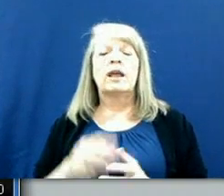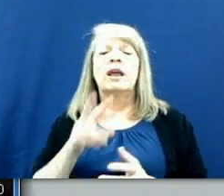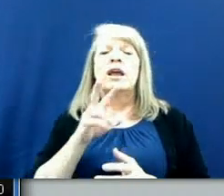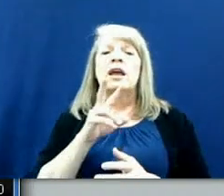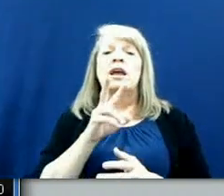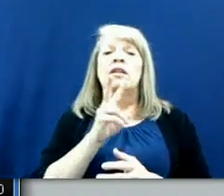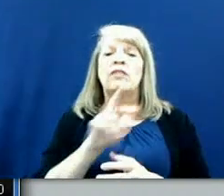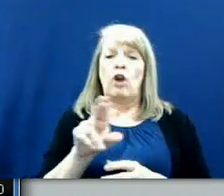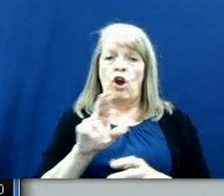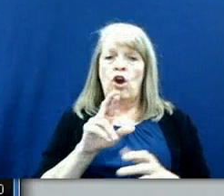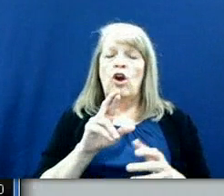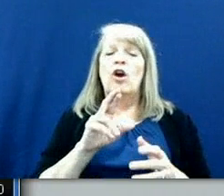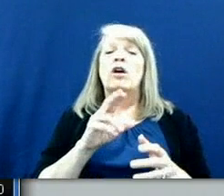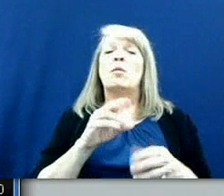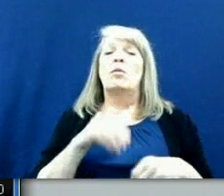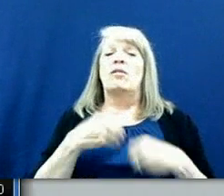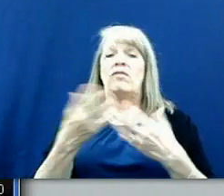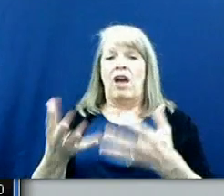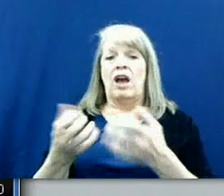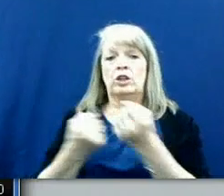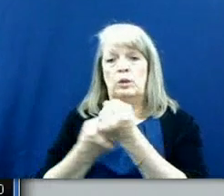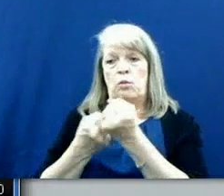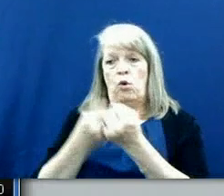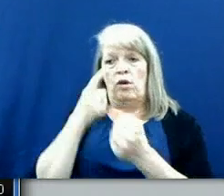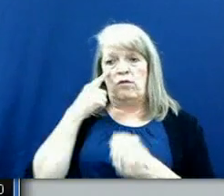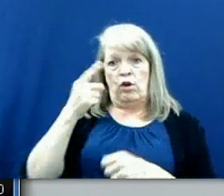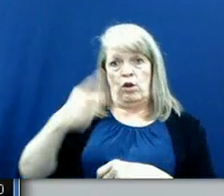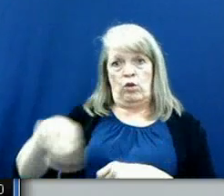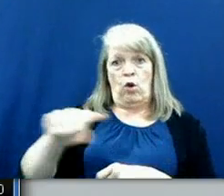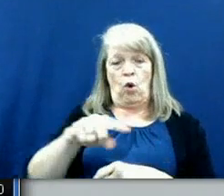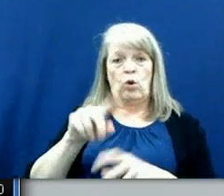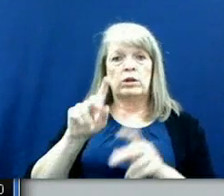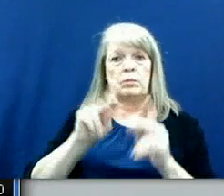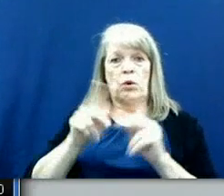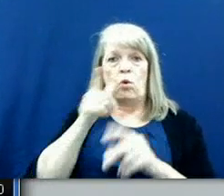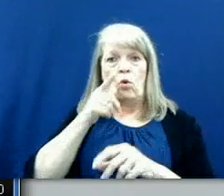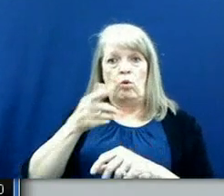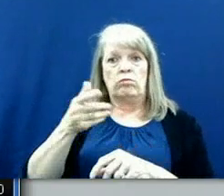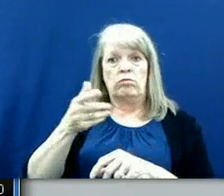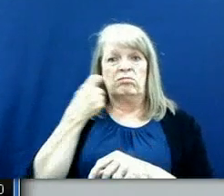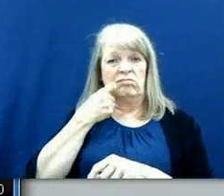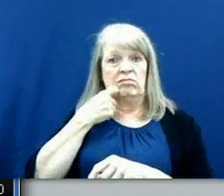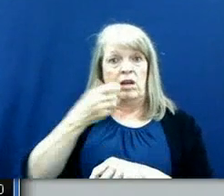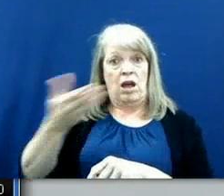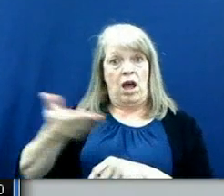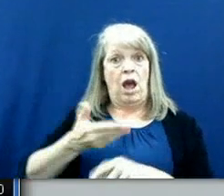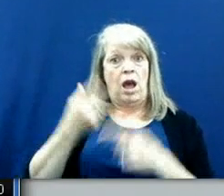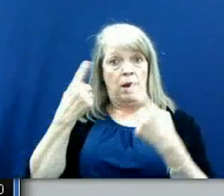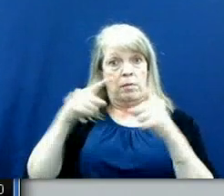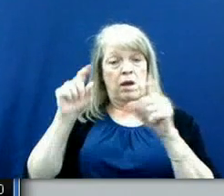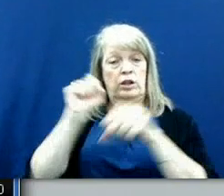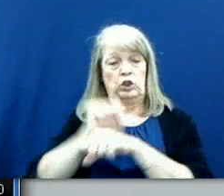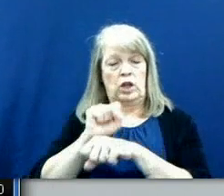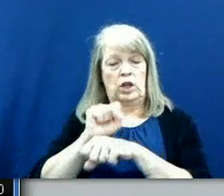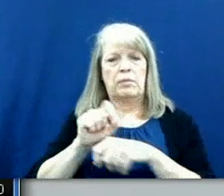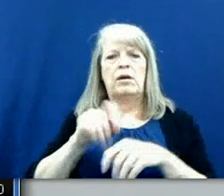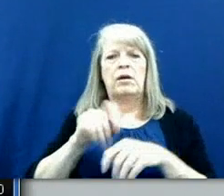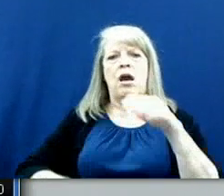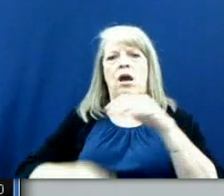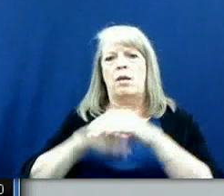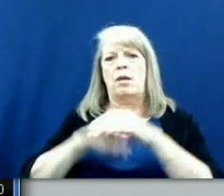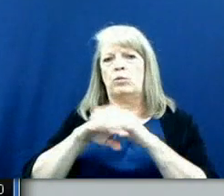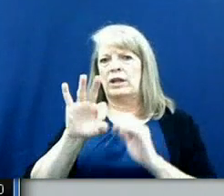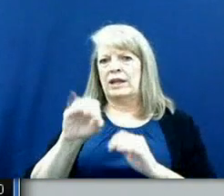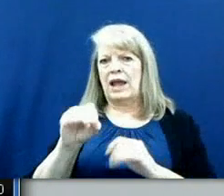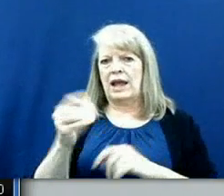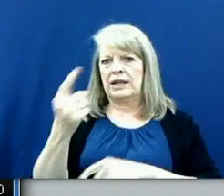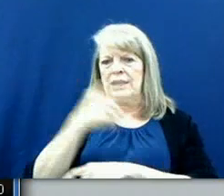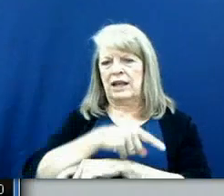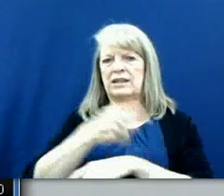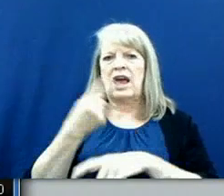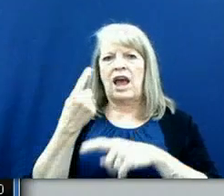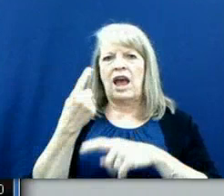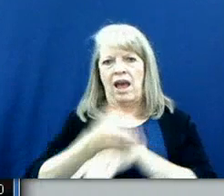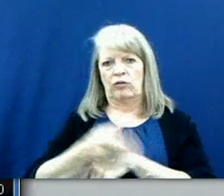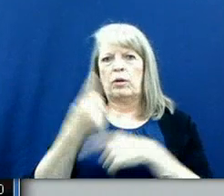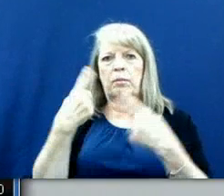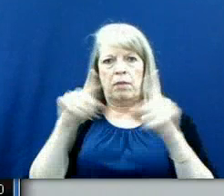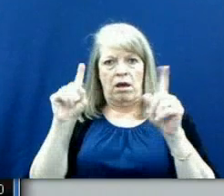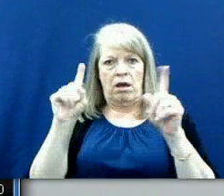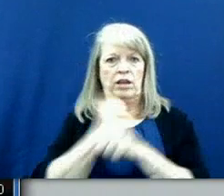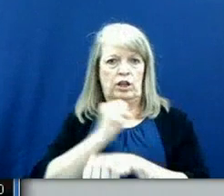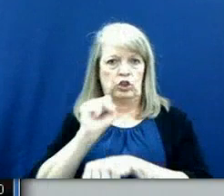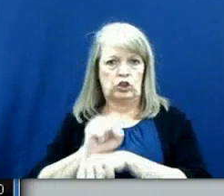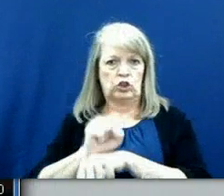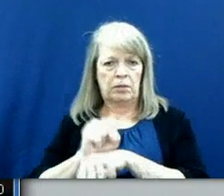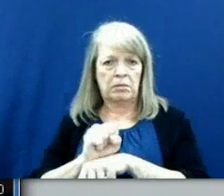VR agencies provide support for newly hired clients up to 90 days after they are hired. And this support might